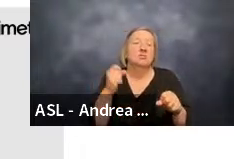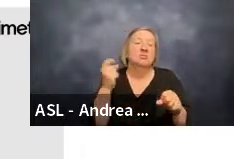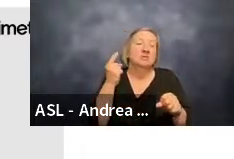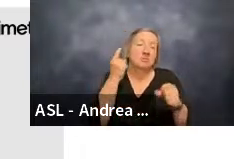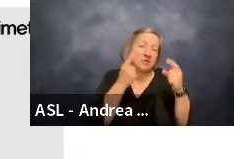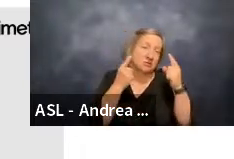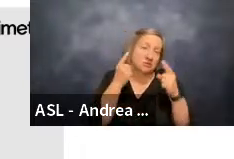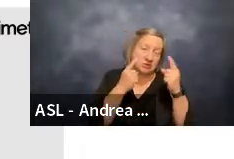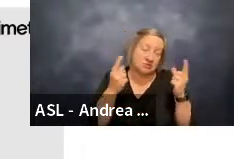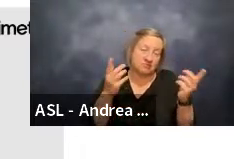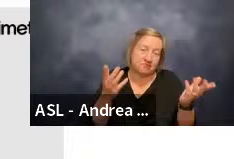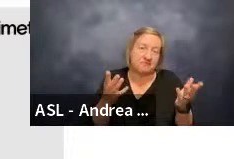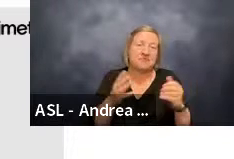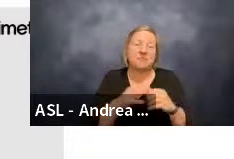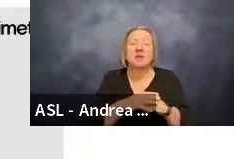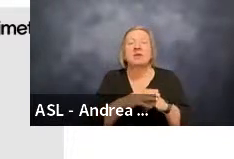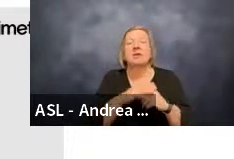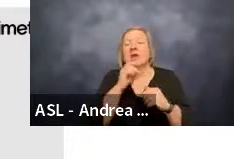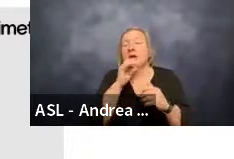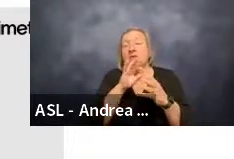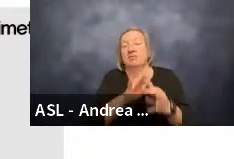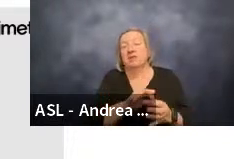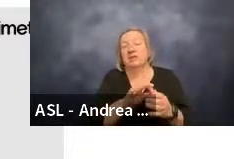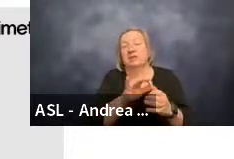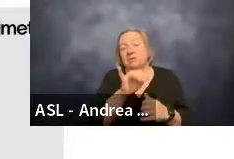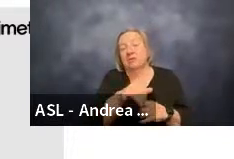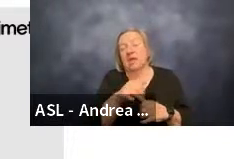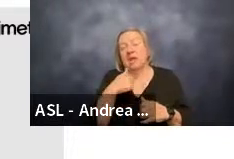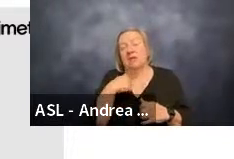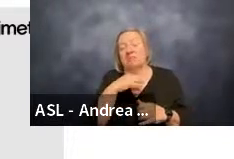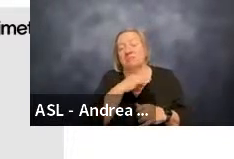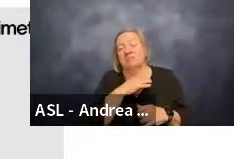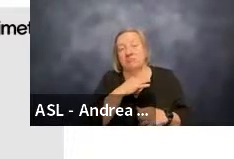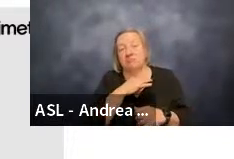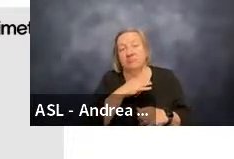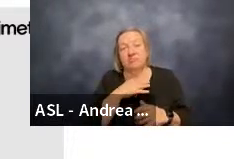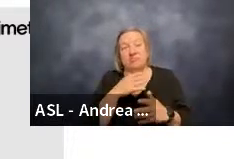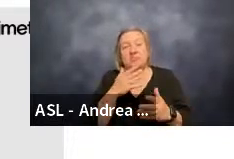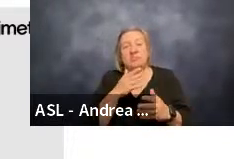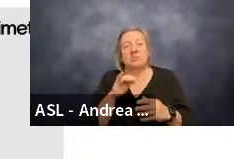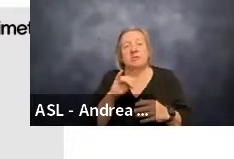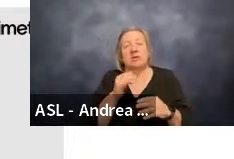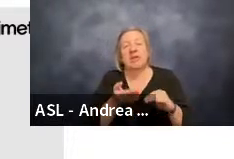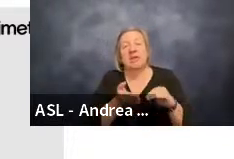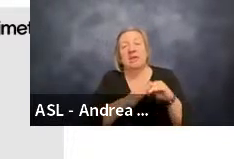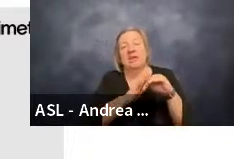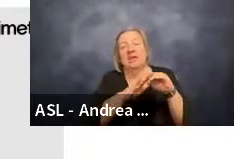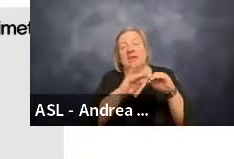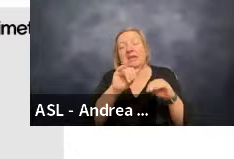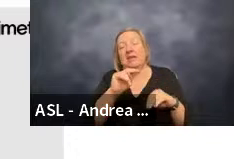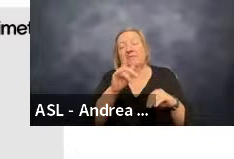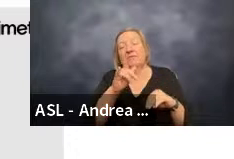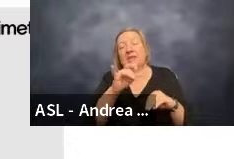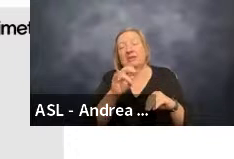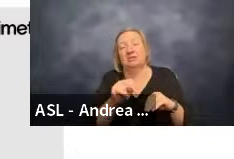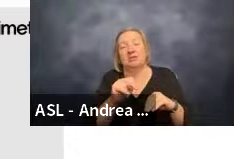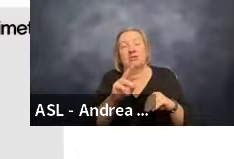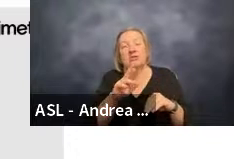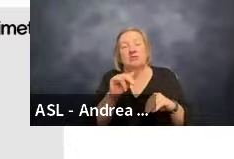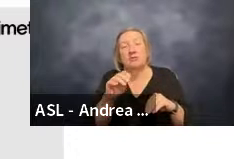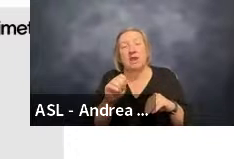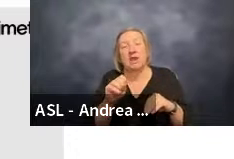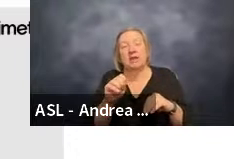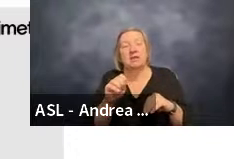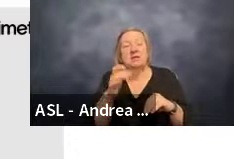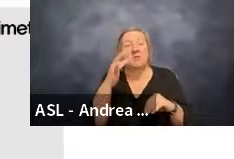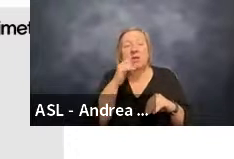consideration. And unrelated to that, but I was curious with the inflationary rate being a static one, why not attach